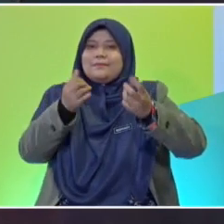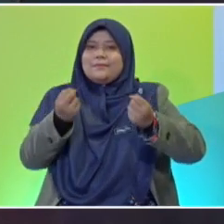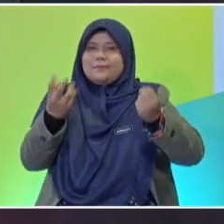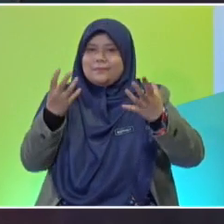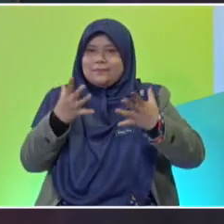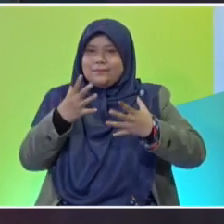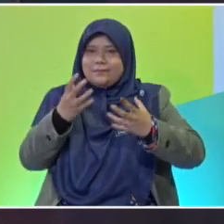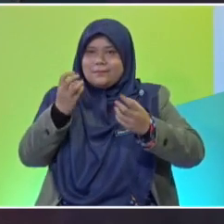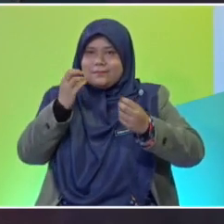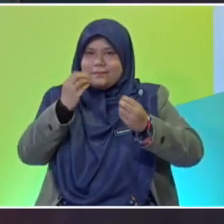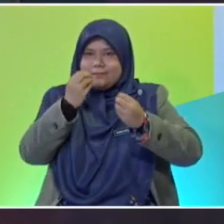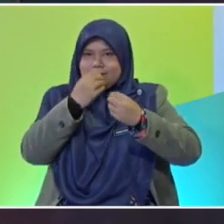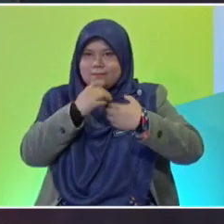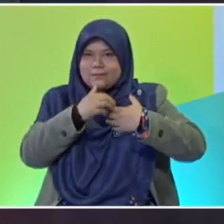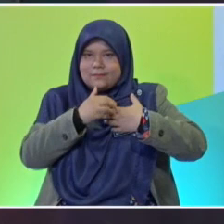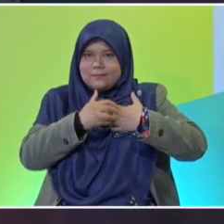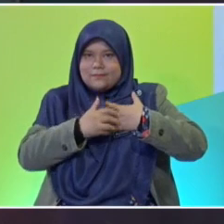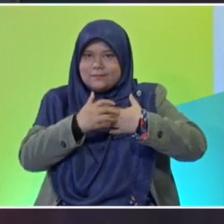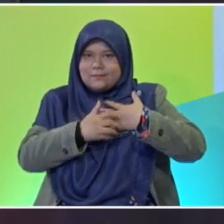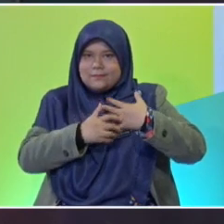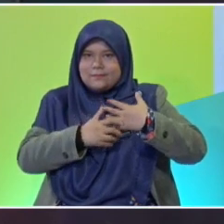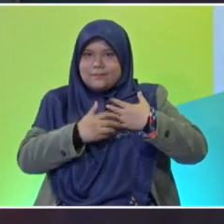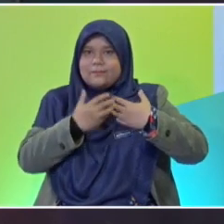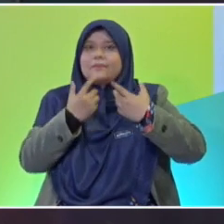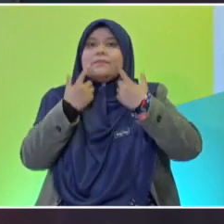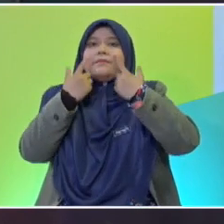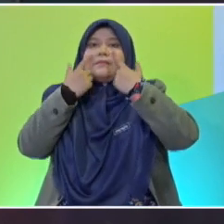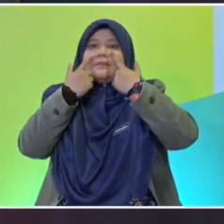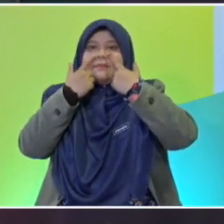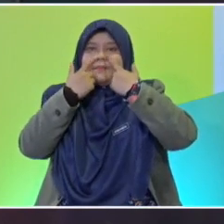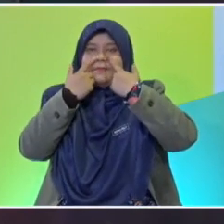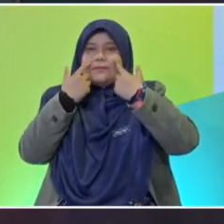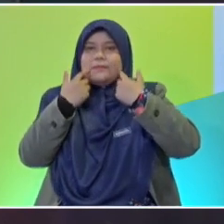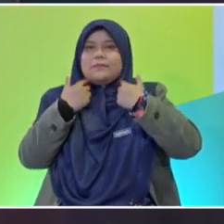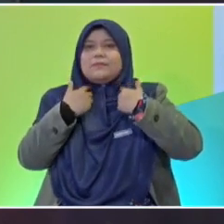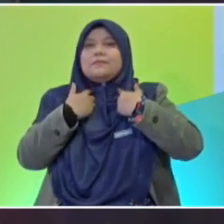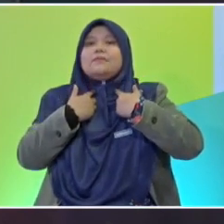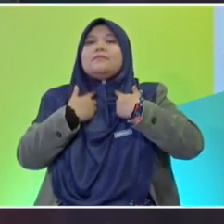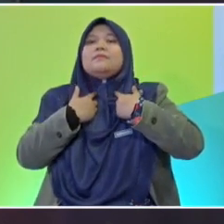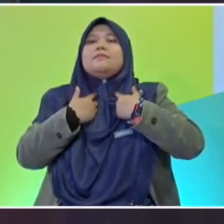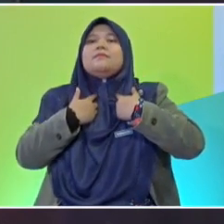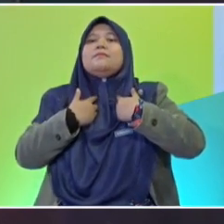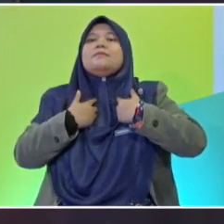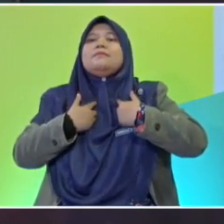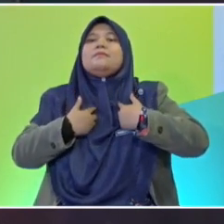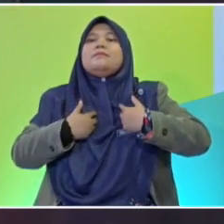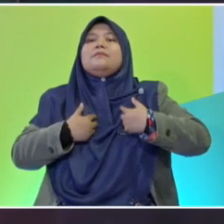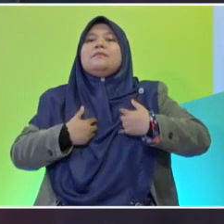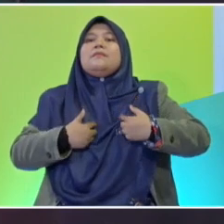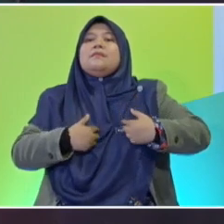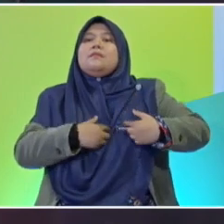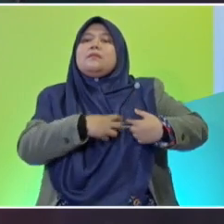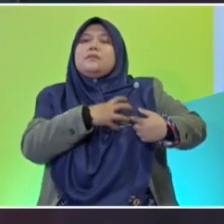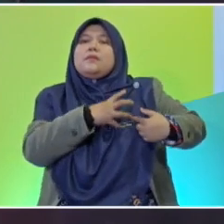the lungs. From the lungs. Okay, we will move, we will walk, we will go to the